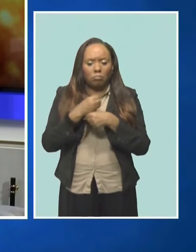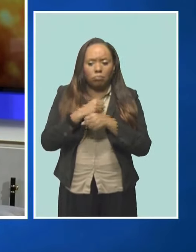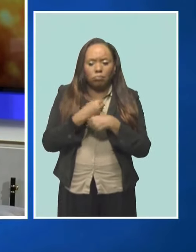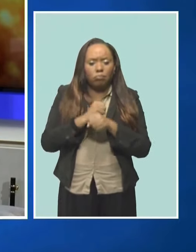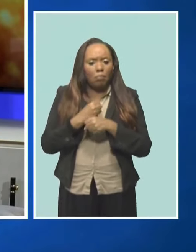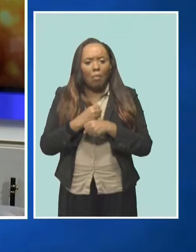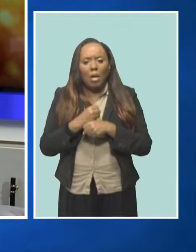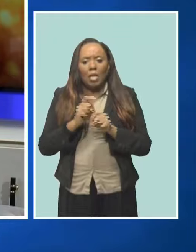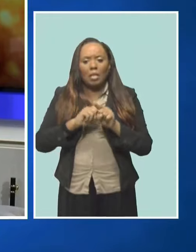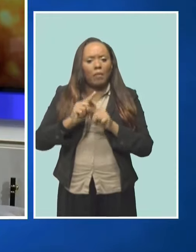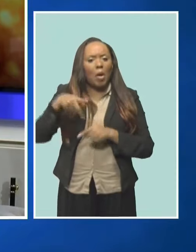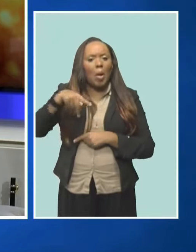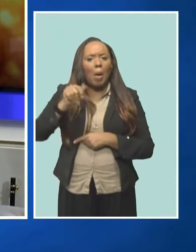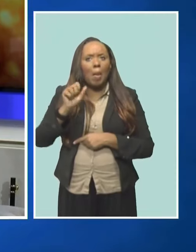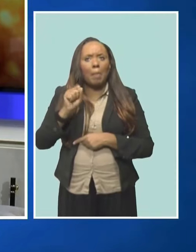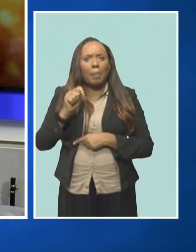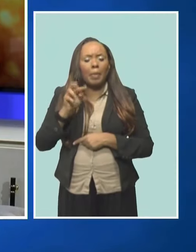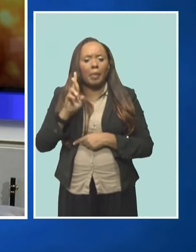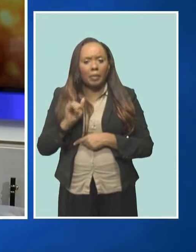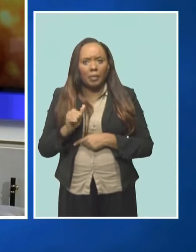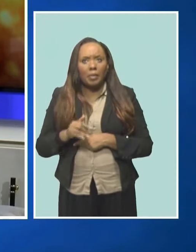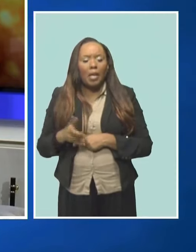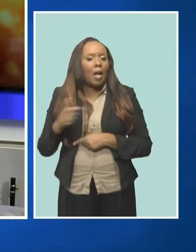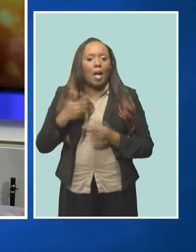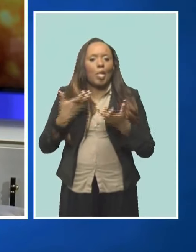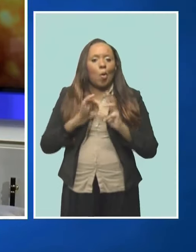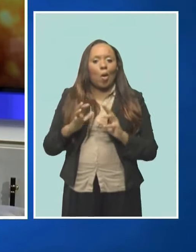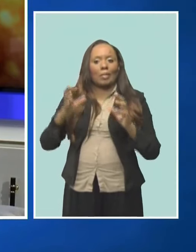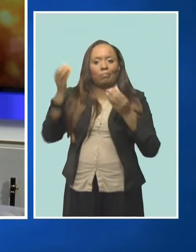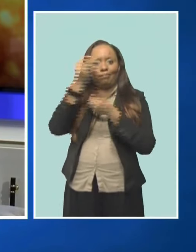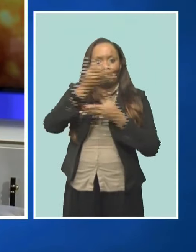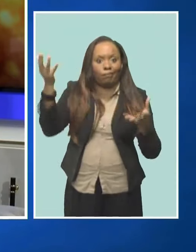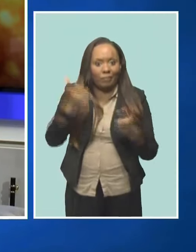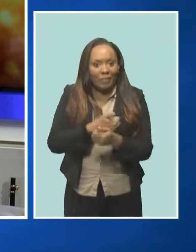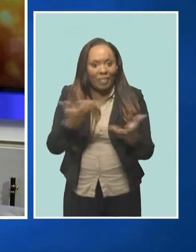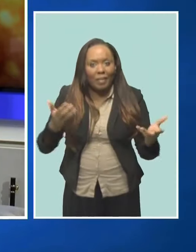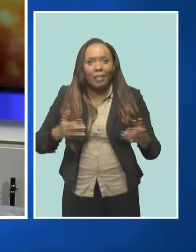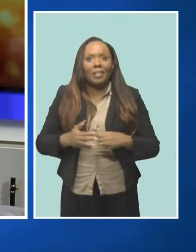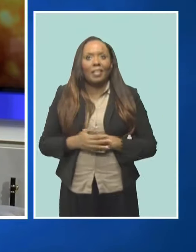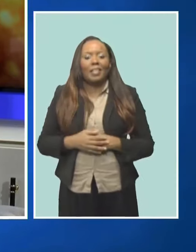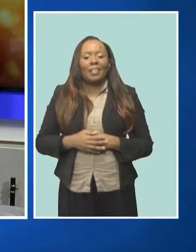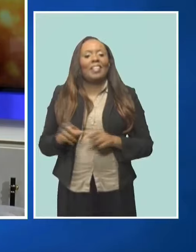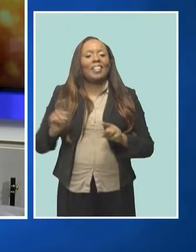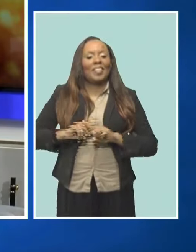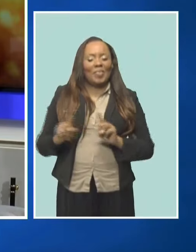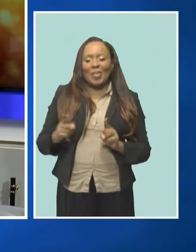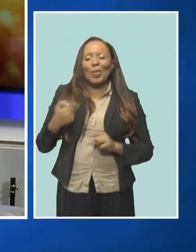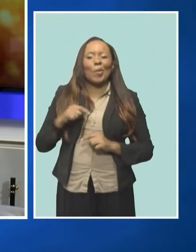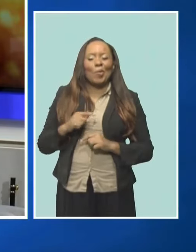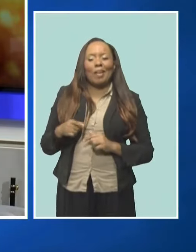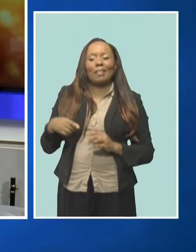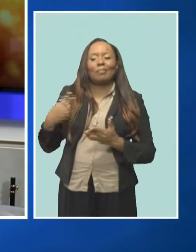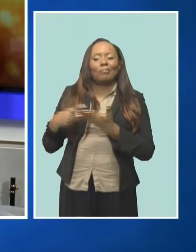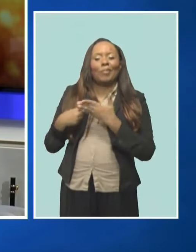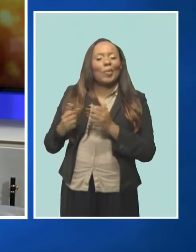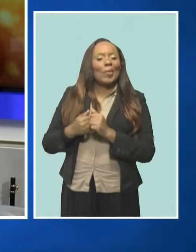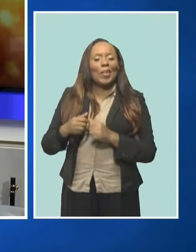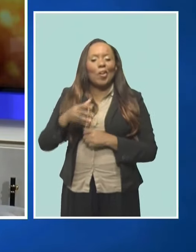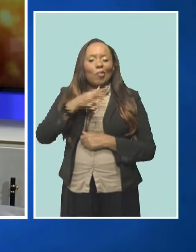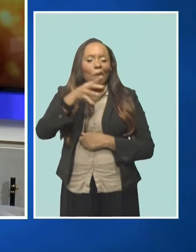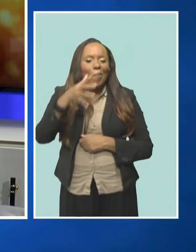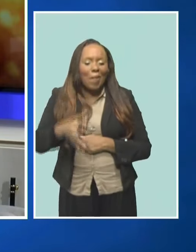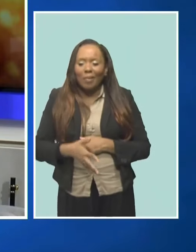different flavors. I don't want to lay them out on air, but we're going back to our grannies and our roots in Barbados, down the